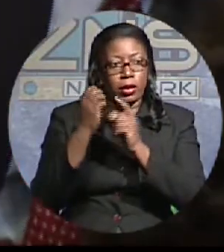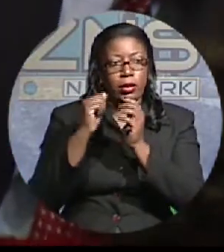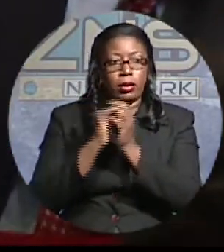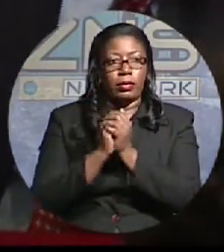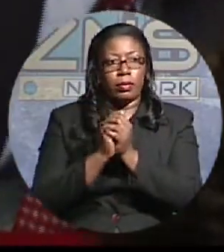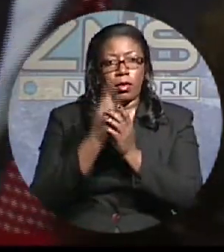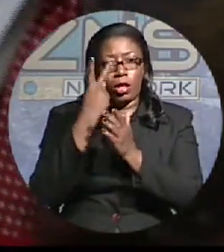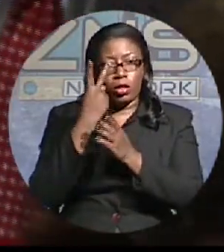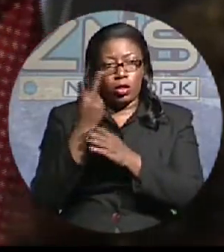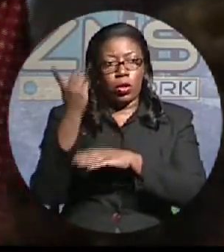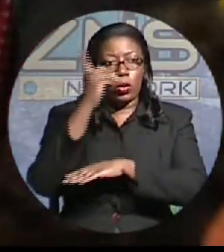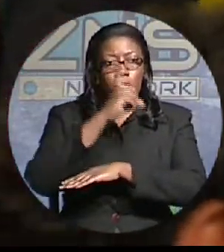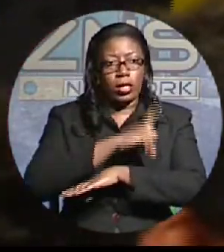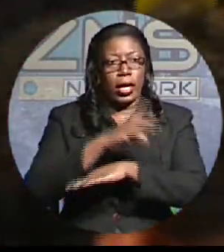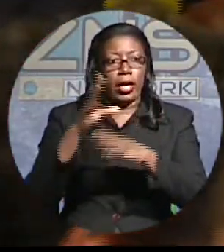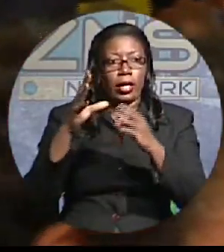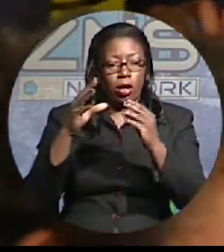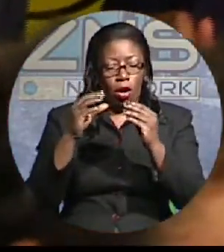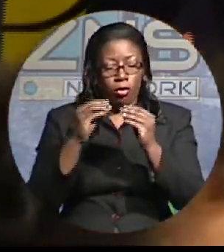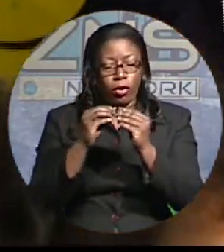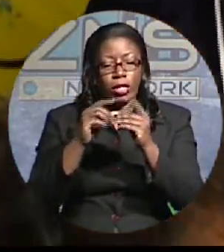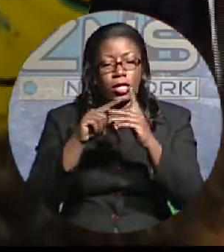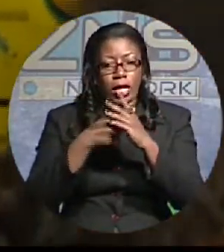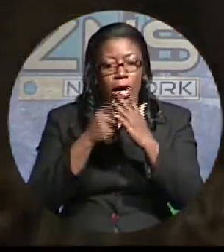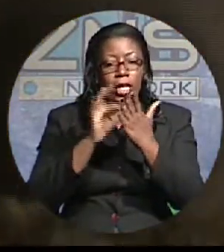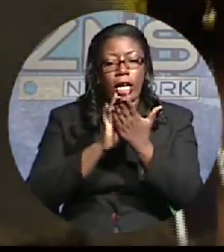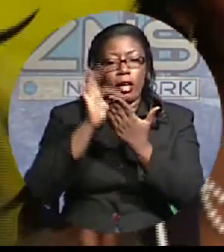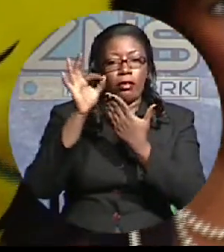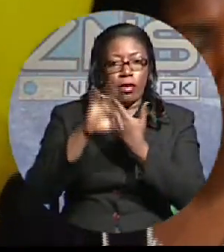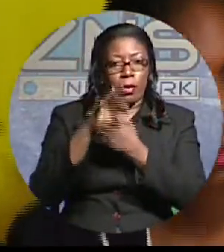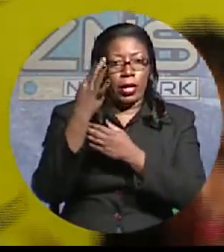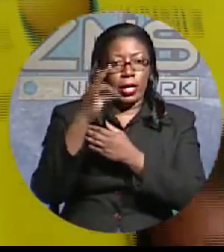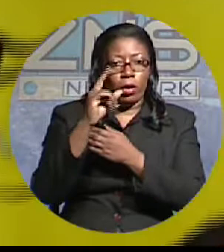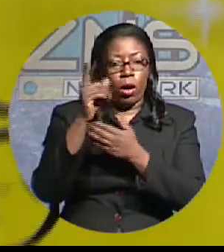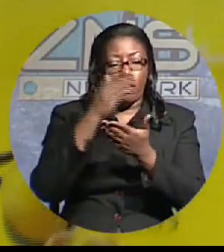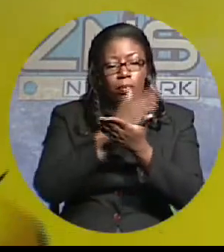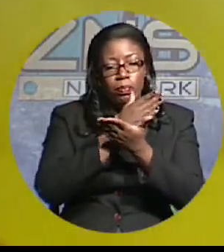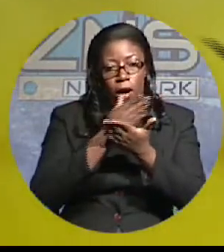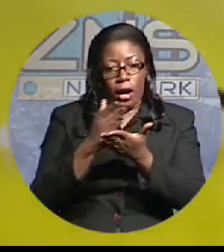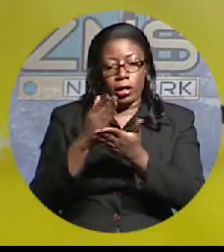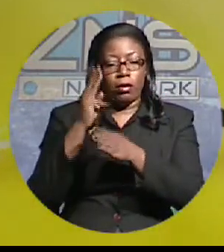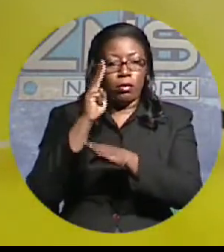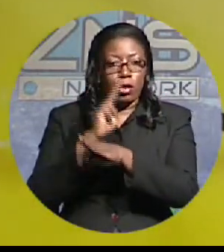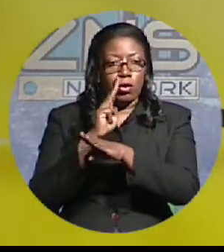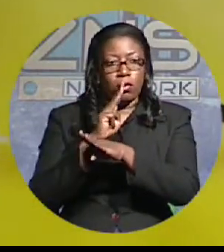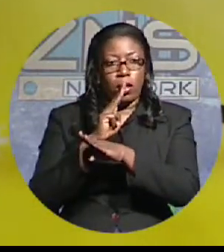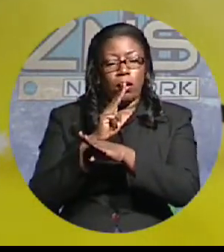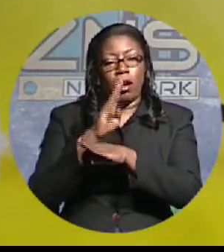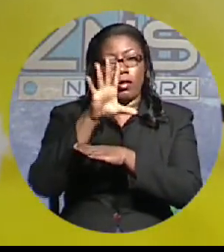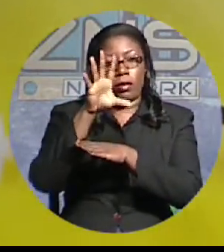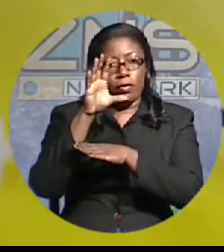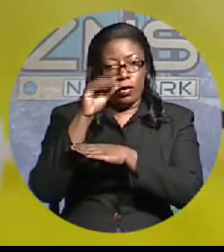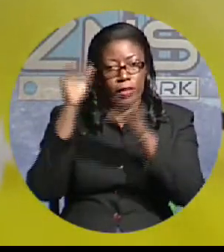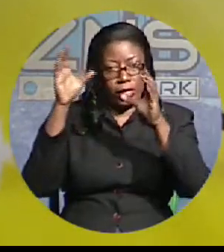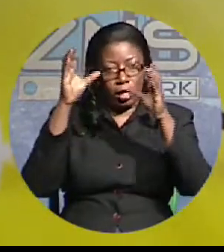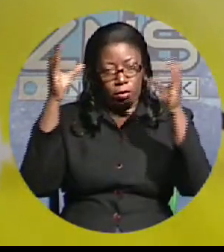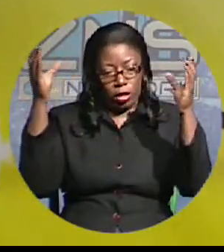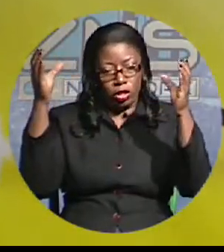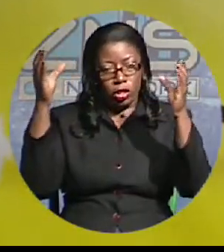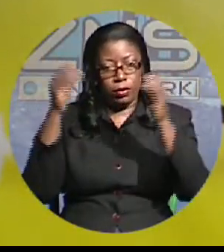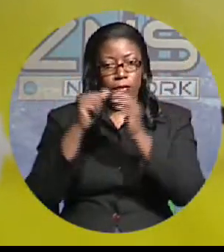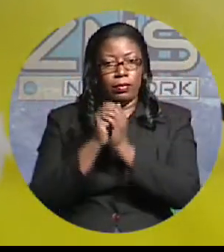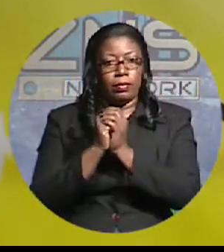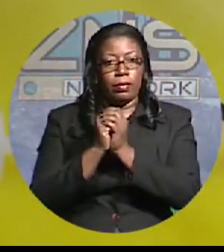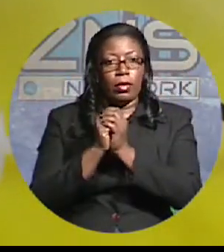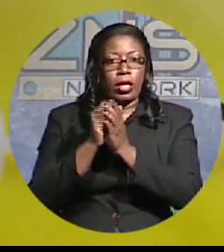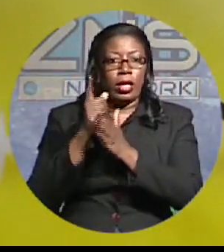The two-day conference begins on February 19th and is just one part of the ministry's 50th anniversary celebrations. Lydia Adderley